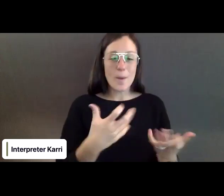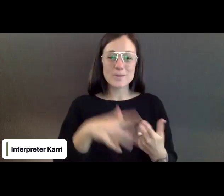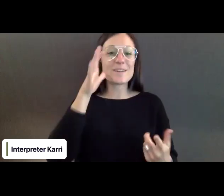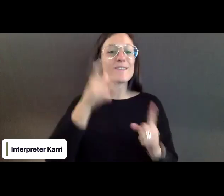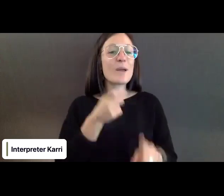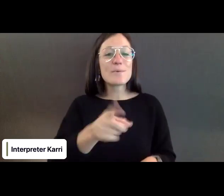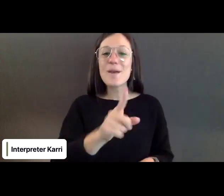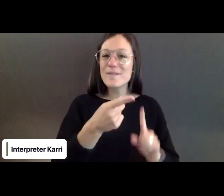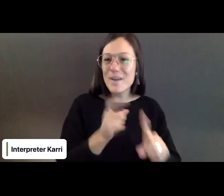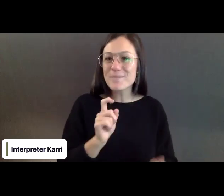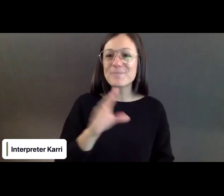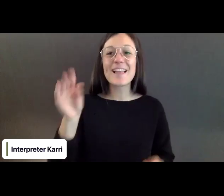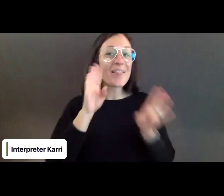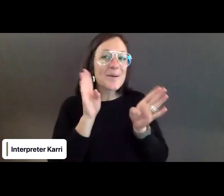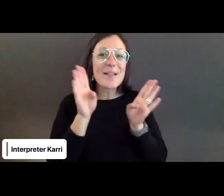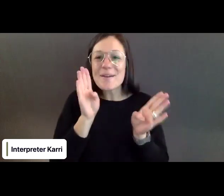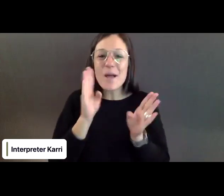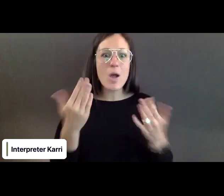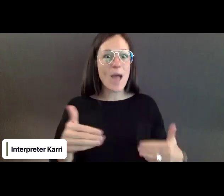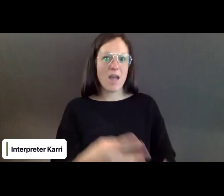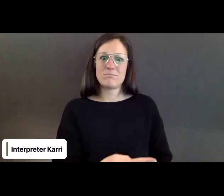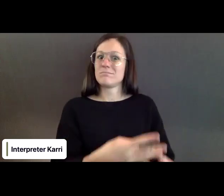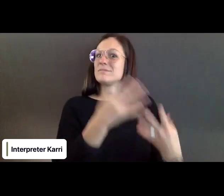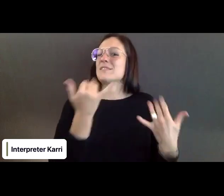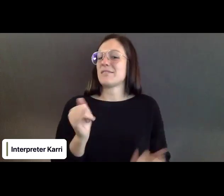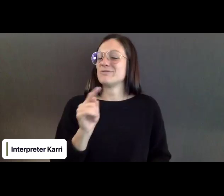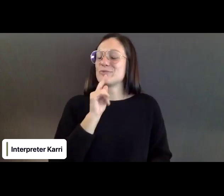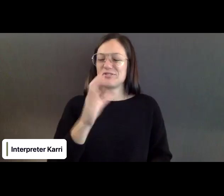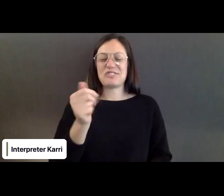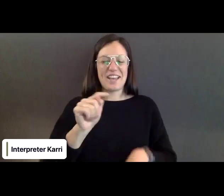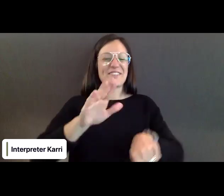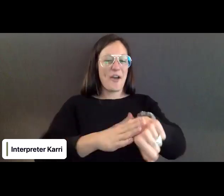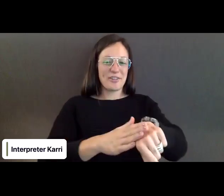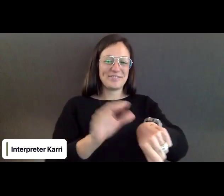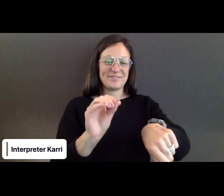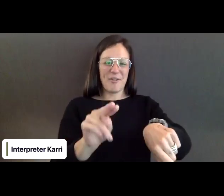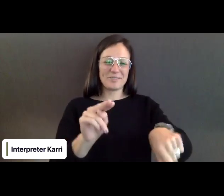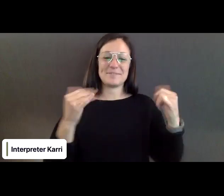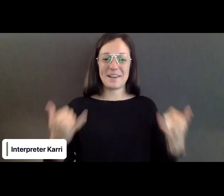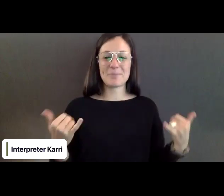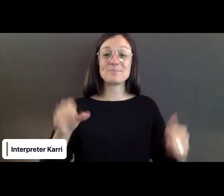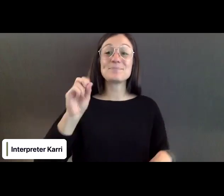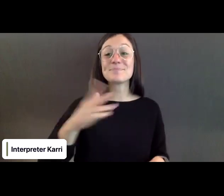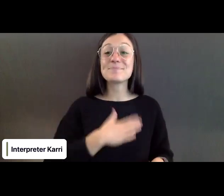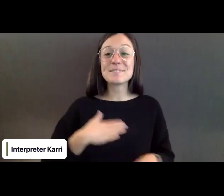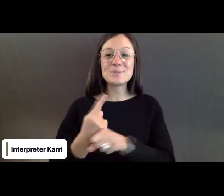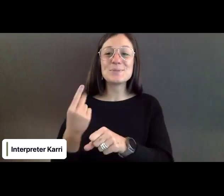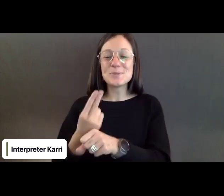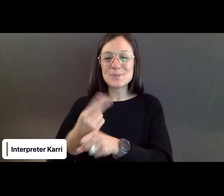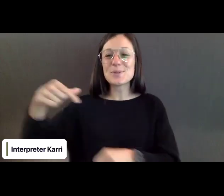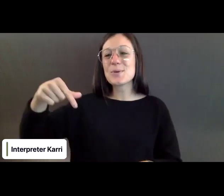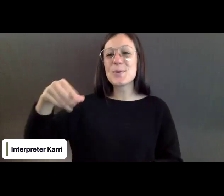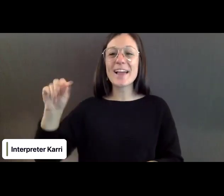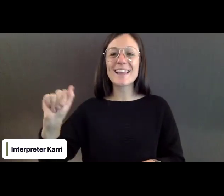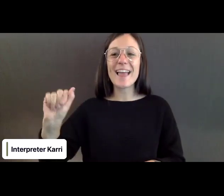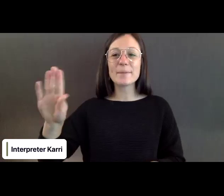from. Hello. Look, okay, now yes, the chat is on. So please use the Q&A box so that you can